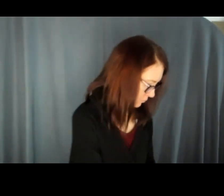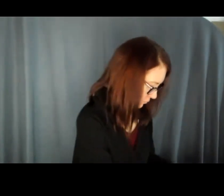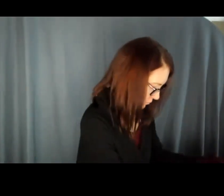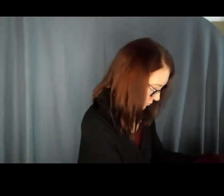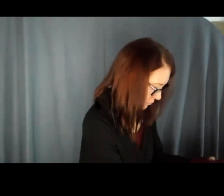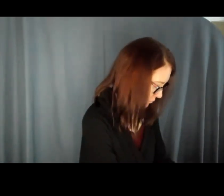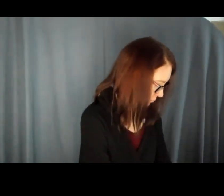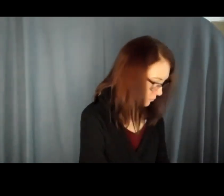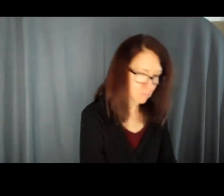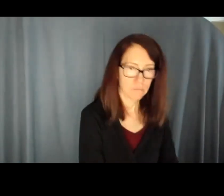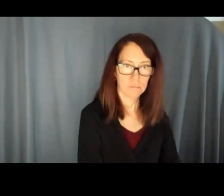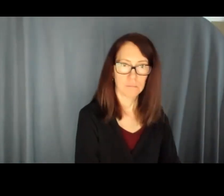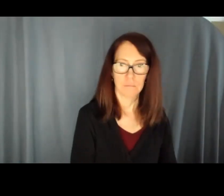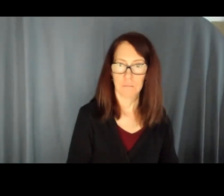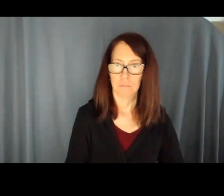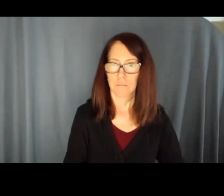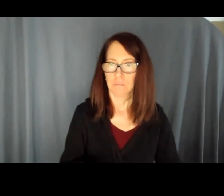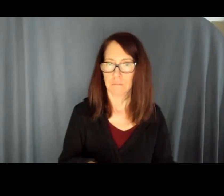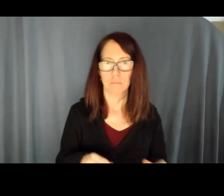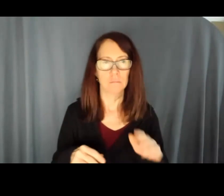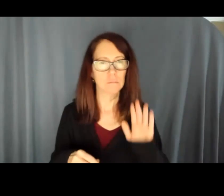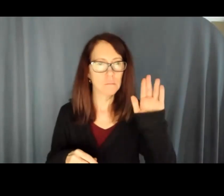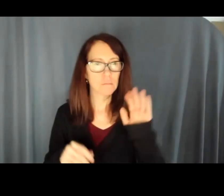No. Lydia's hand is up, and then